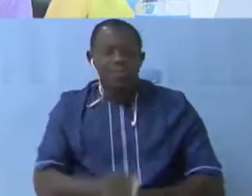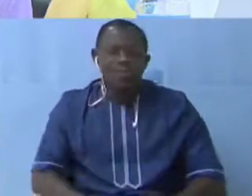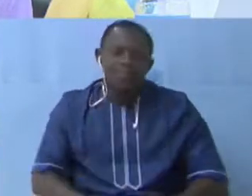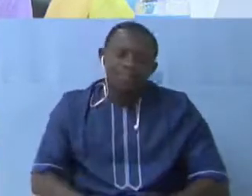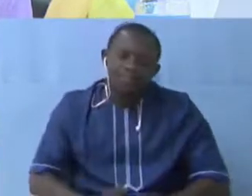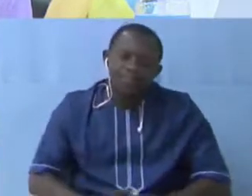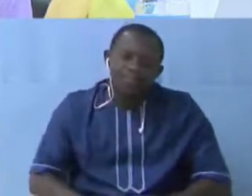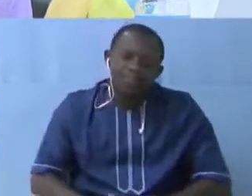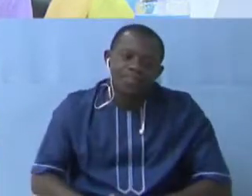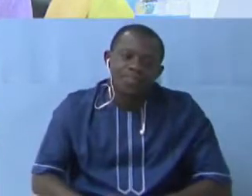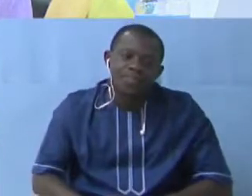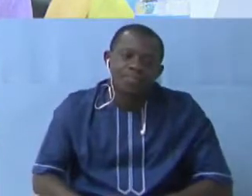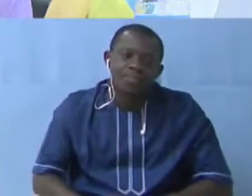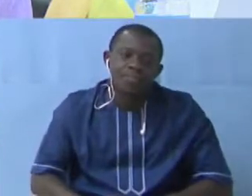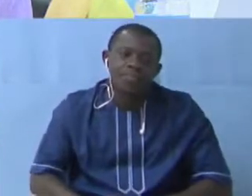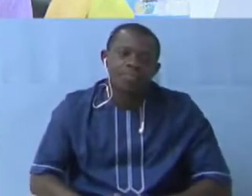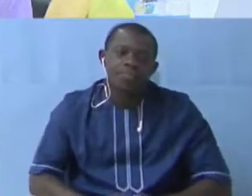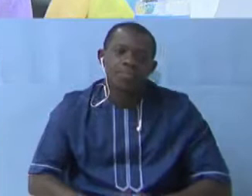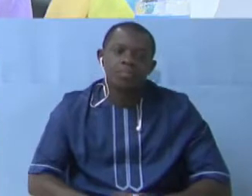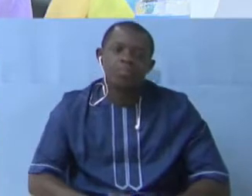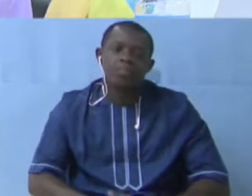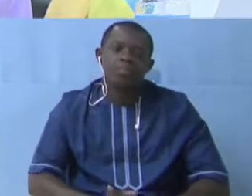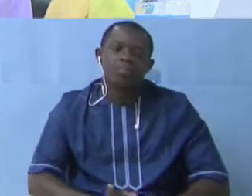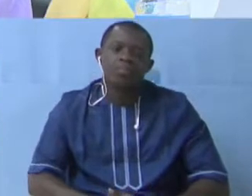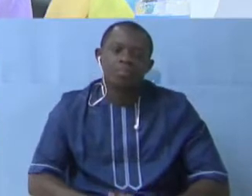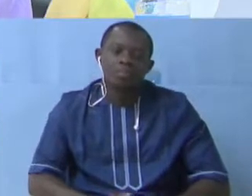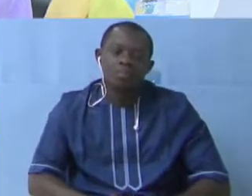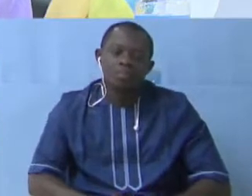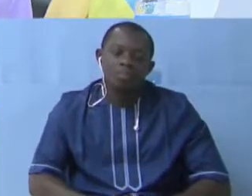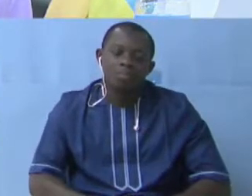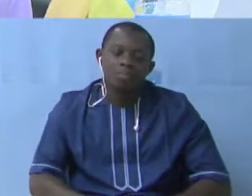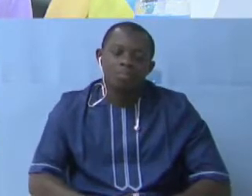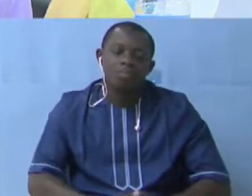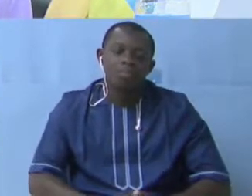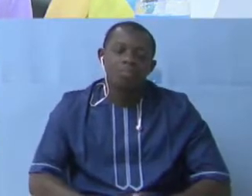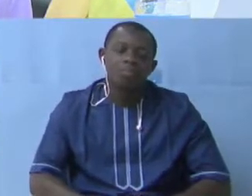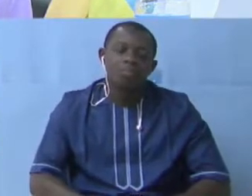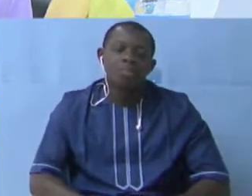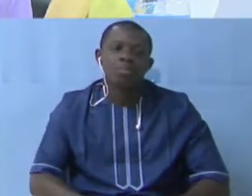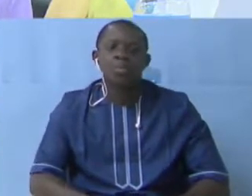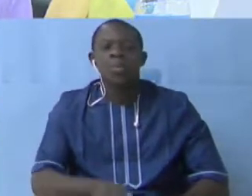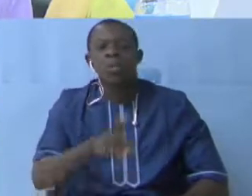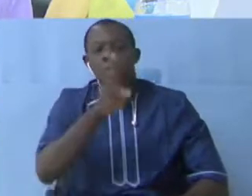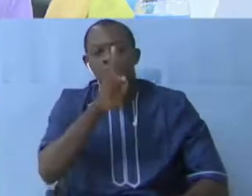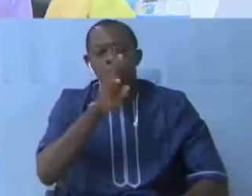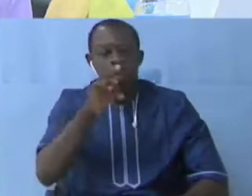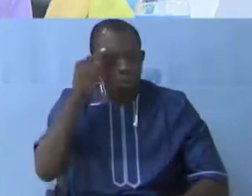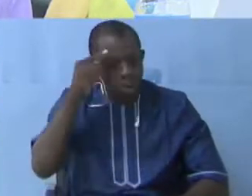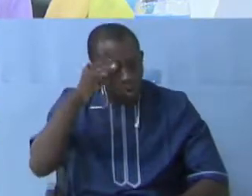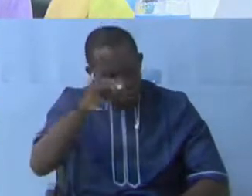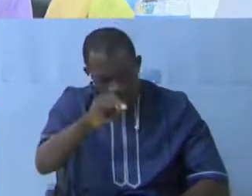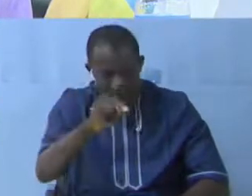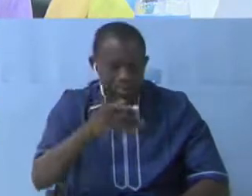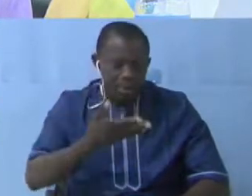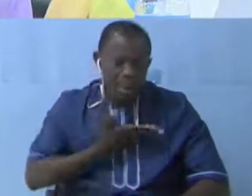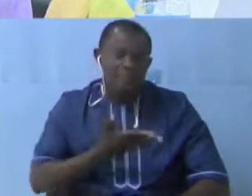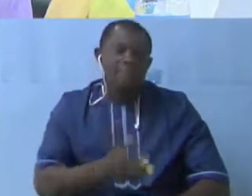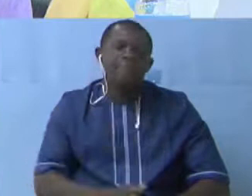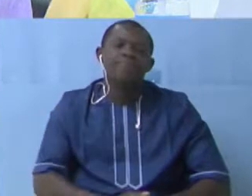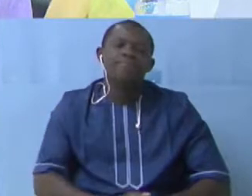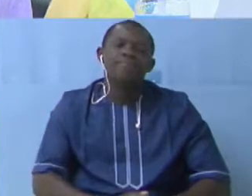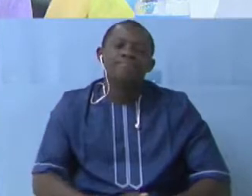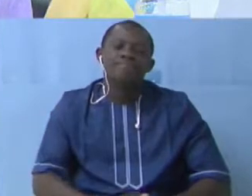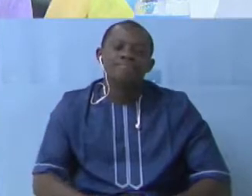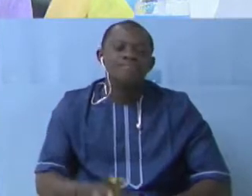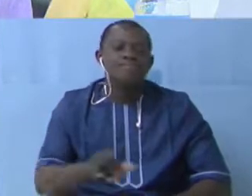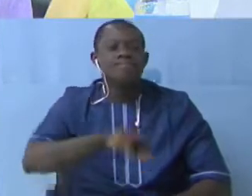am ay nit ñoo xam ne nii ñu am ngëm lañ ñoo xam ne mun nañ laa dimbale. Who are committed. ñoo xam ne nii am nañ éena ak pas-pas.